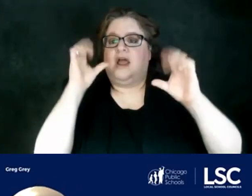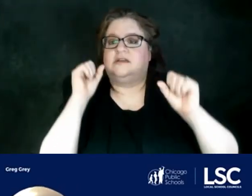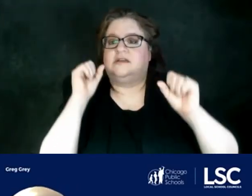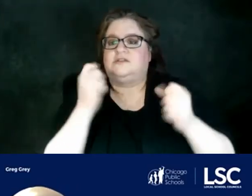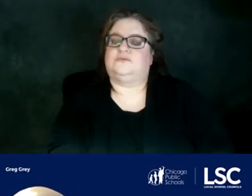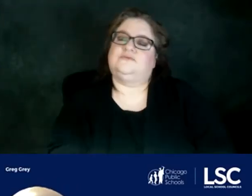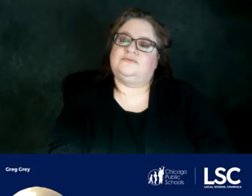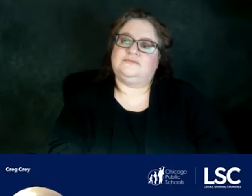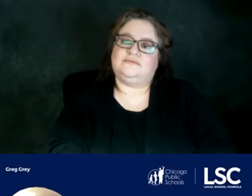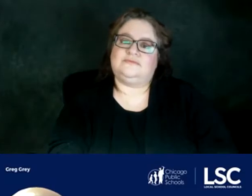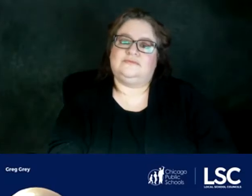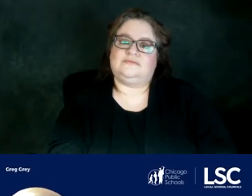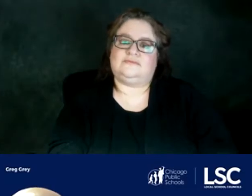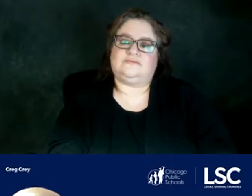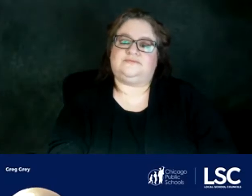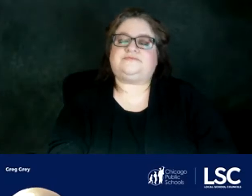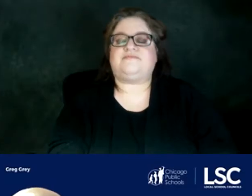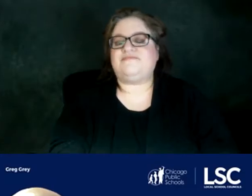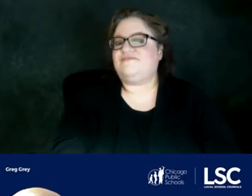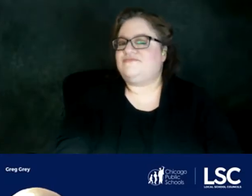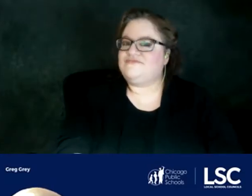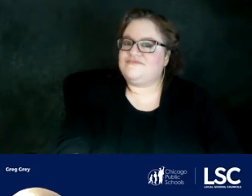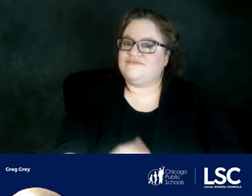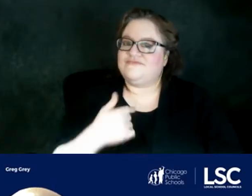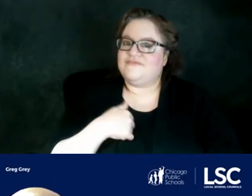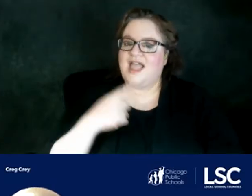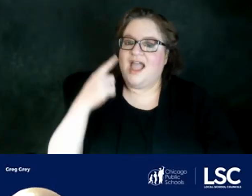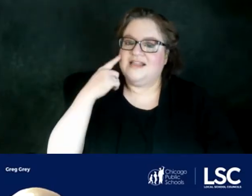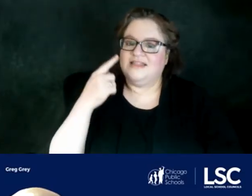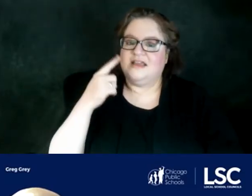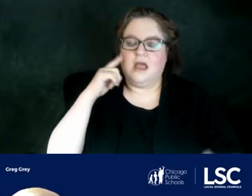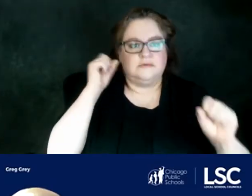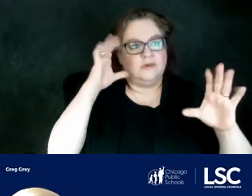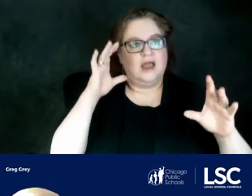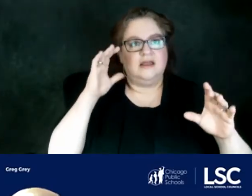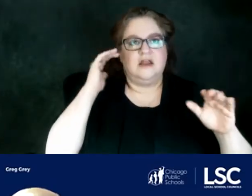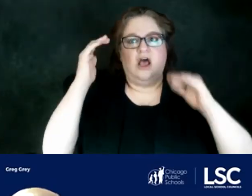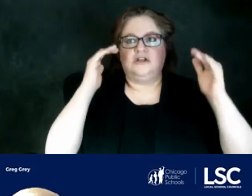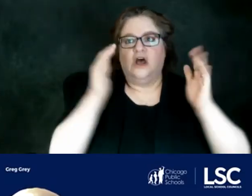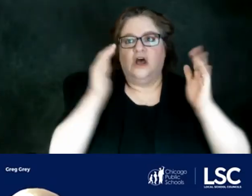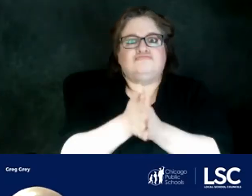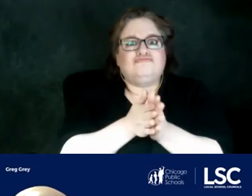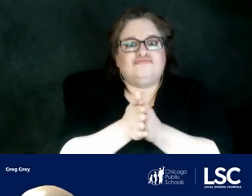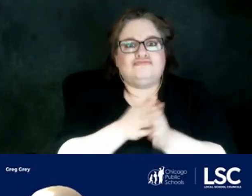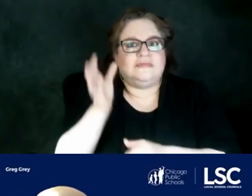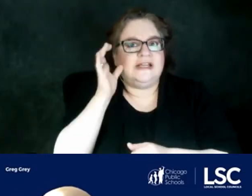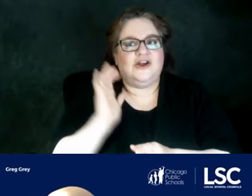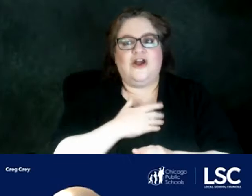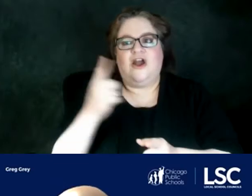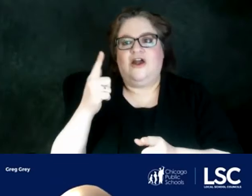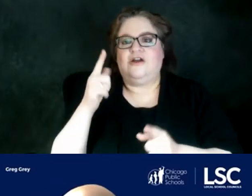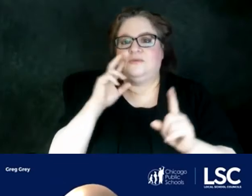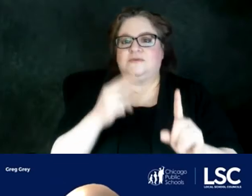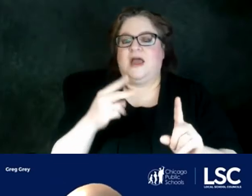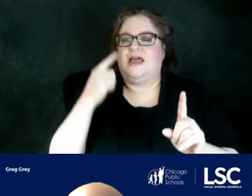LSC? I think I've been mostly surprised by how eager adults are to hear our perspectives. I think oftentimes